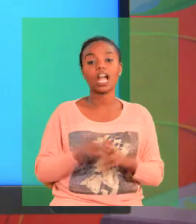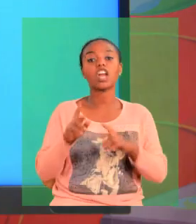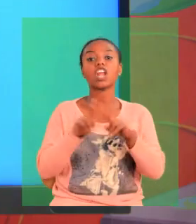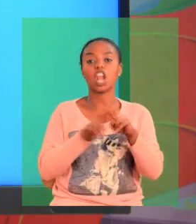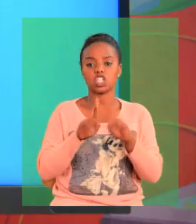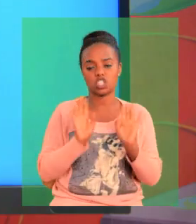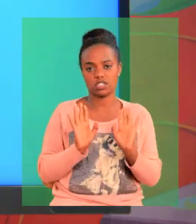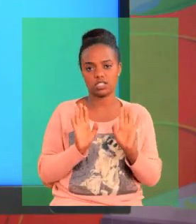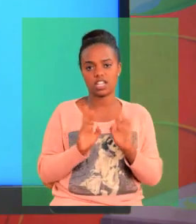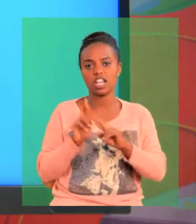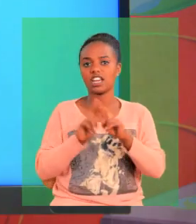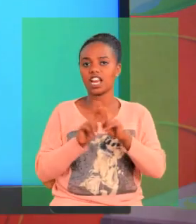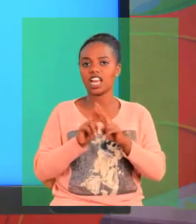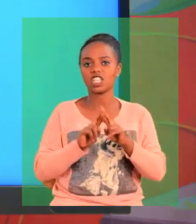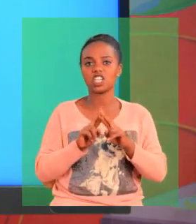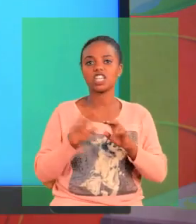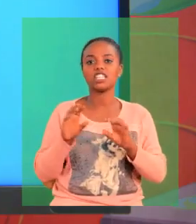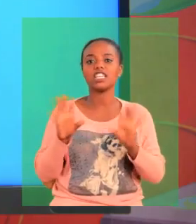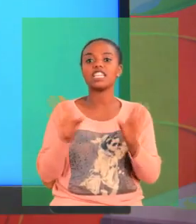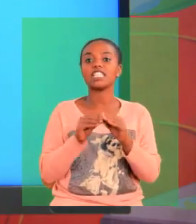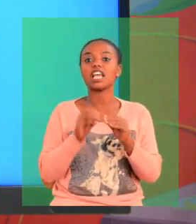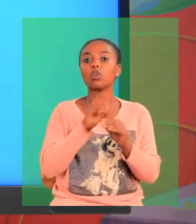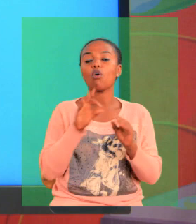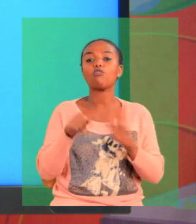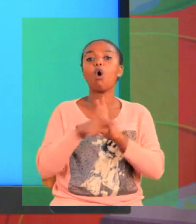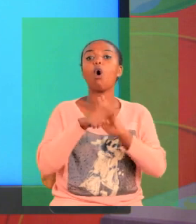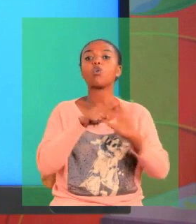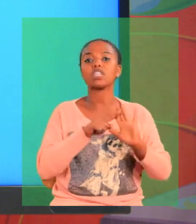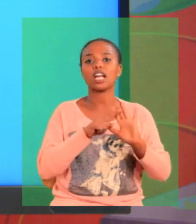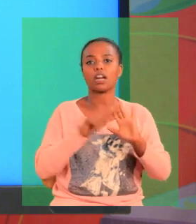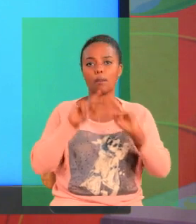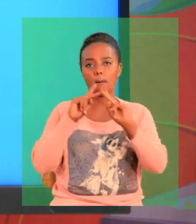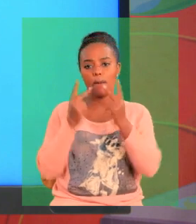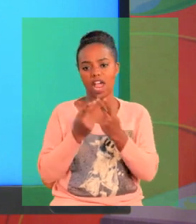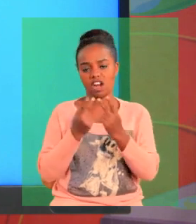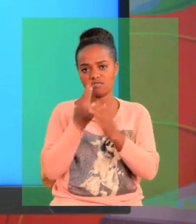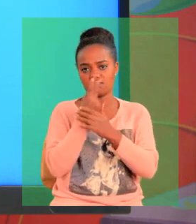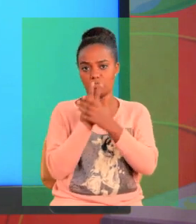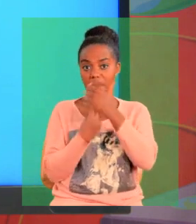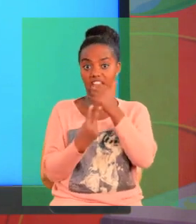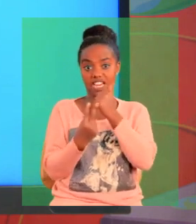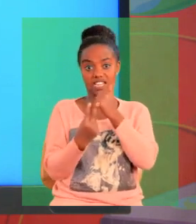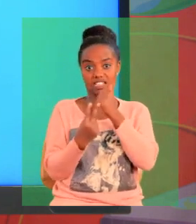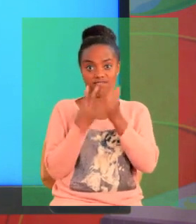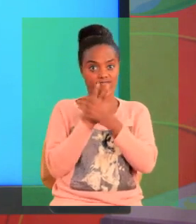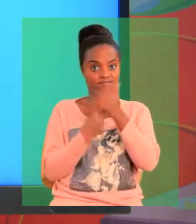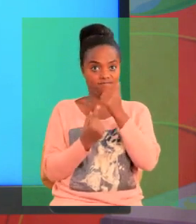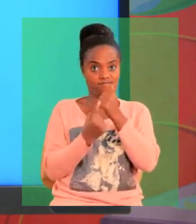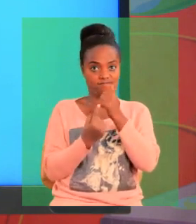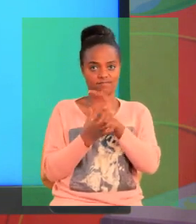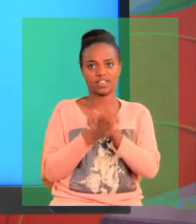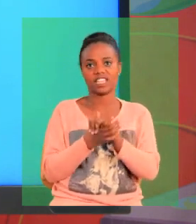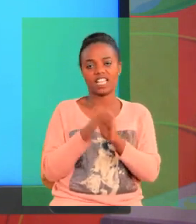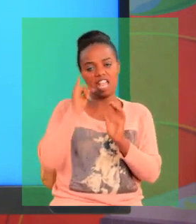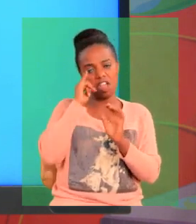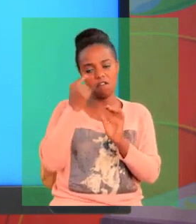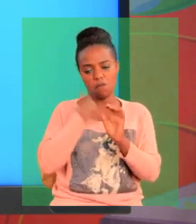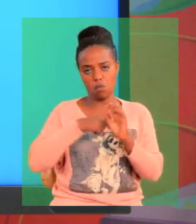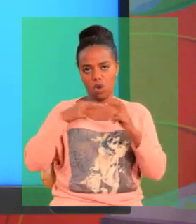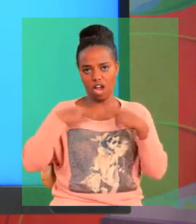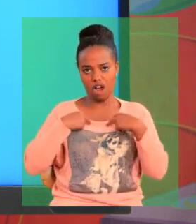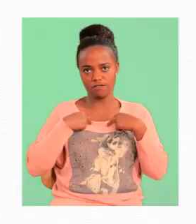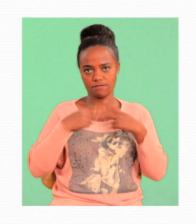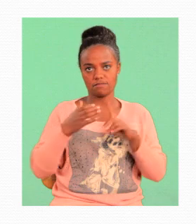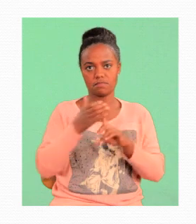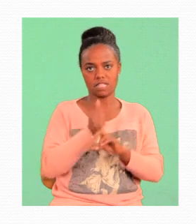Relation is a set of ordered pairs. What does this mean? Look this one. If we have,